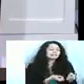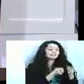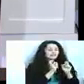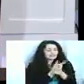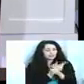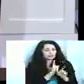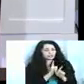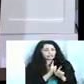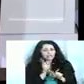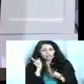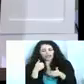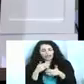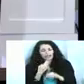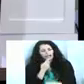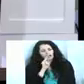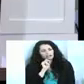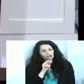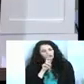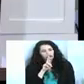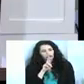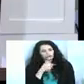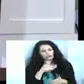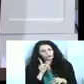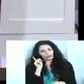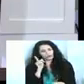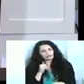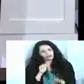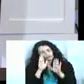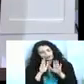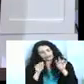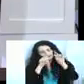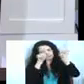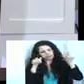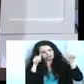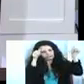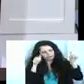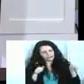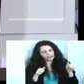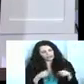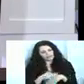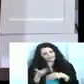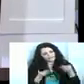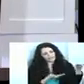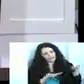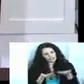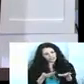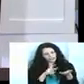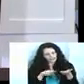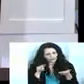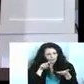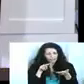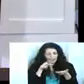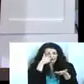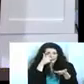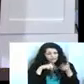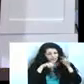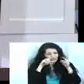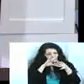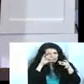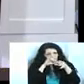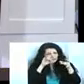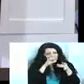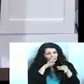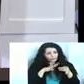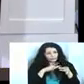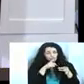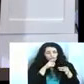have this wonderful corkboard that invites you to tell the stories of women who have weaved their lives in such a way that we have been set